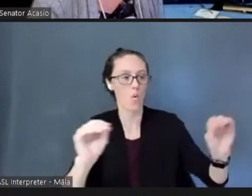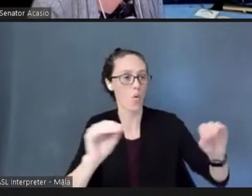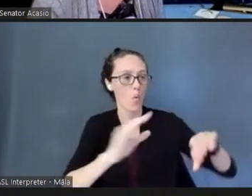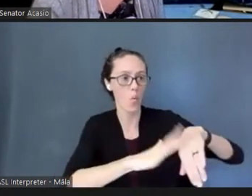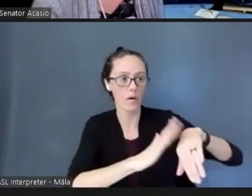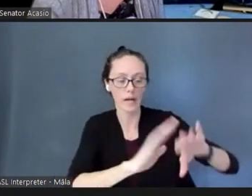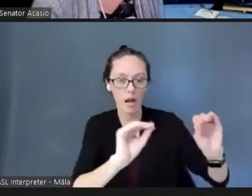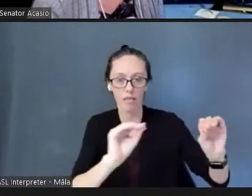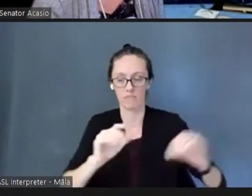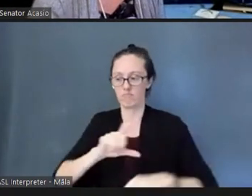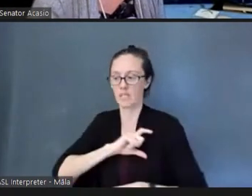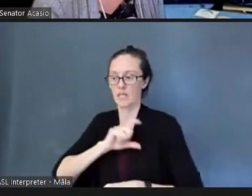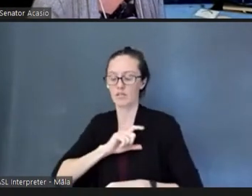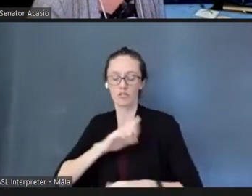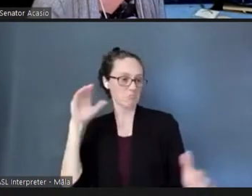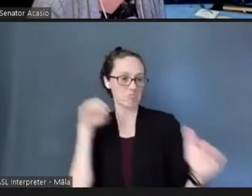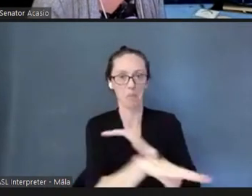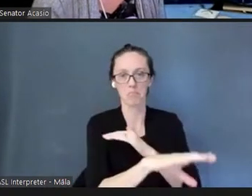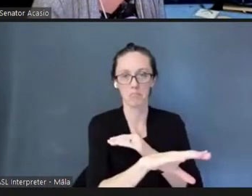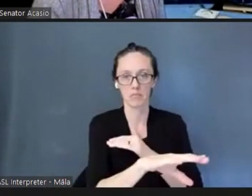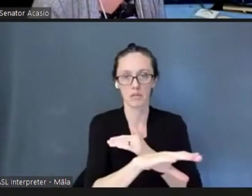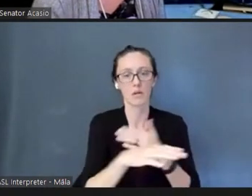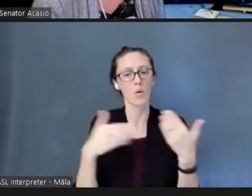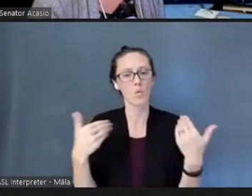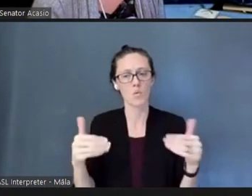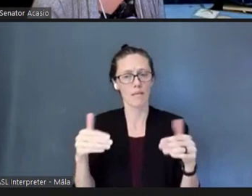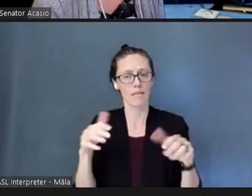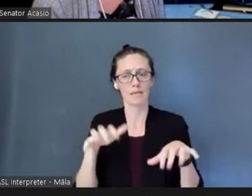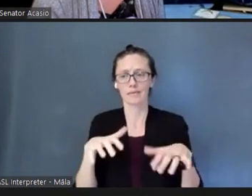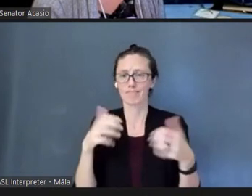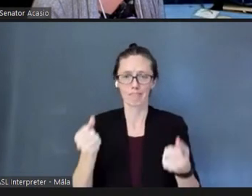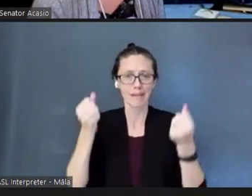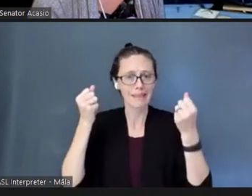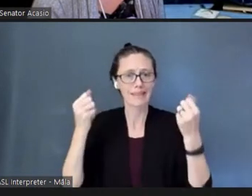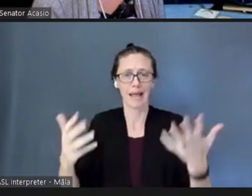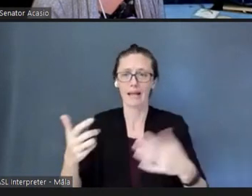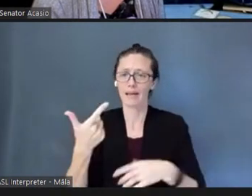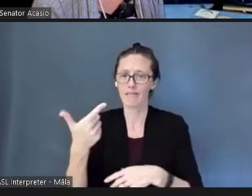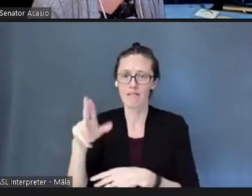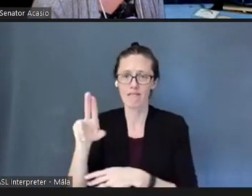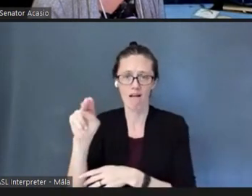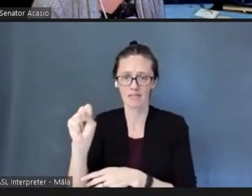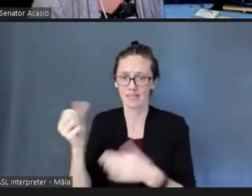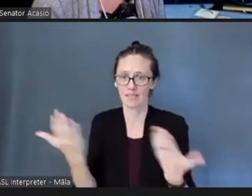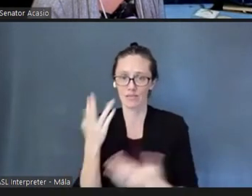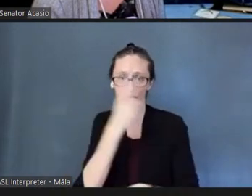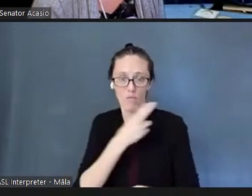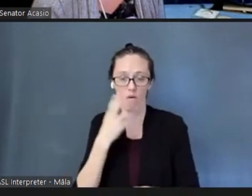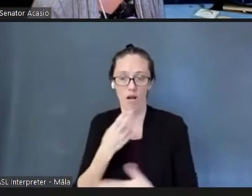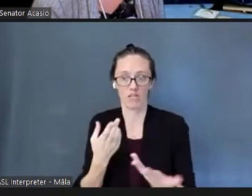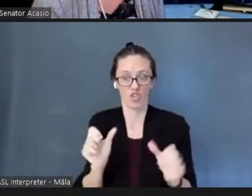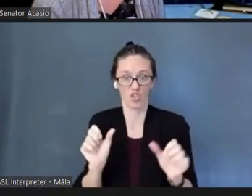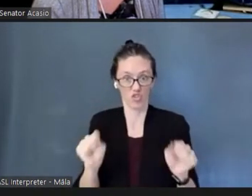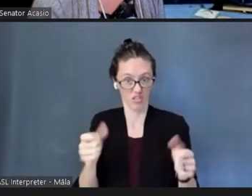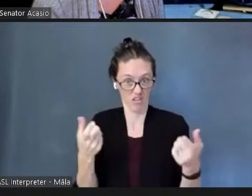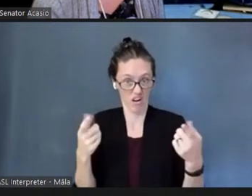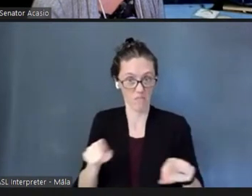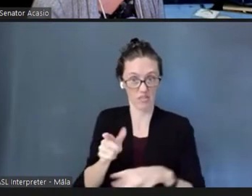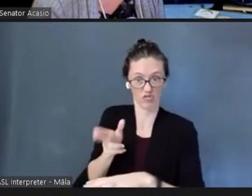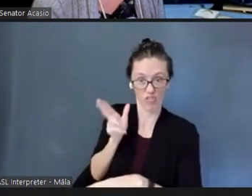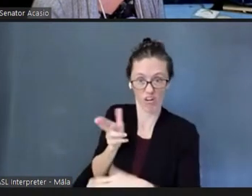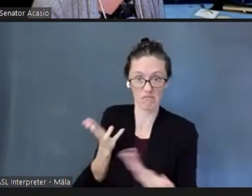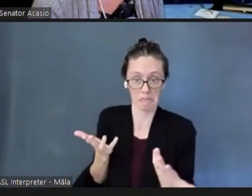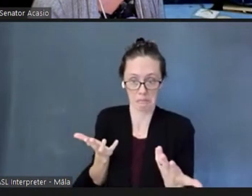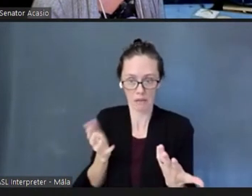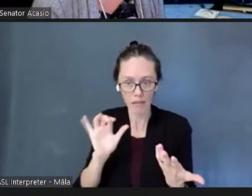because there's plenty of guns in Hawaii and you're liable to get shot. And do you know if that factors into any of the